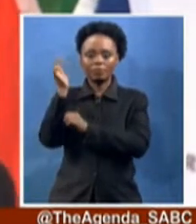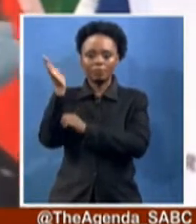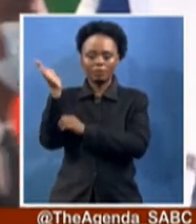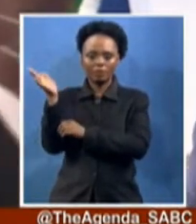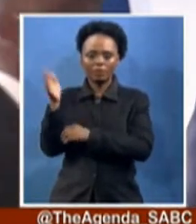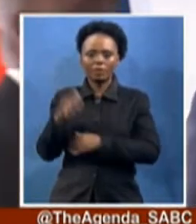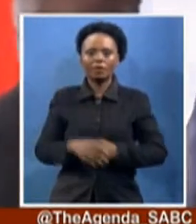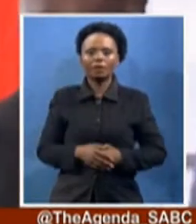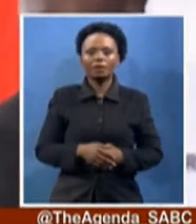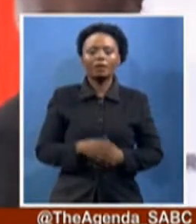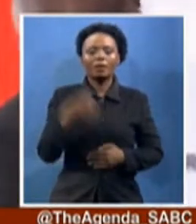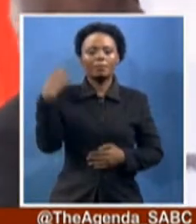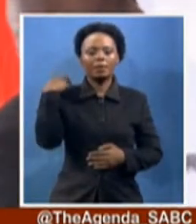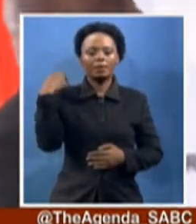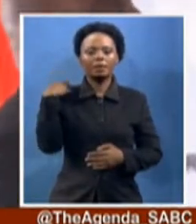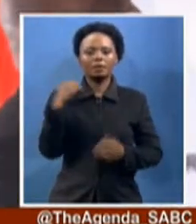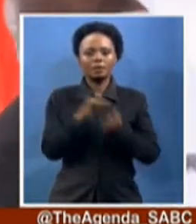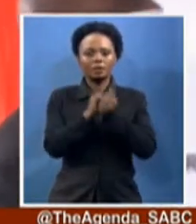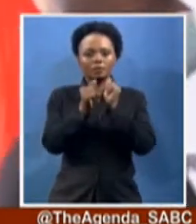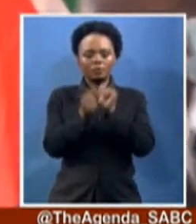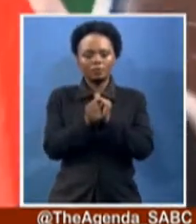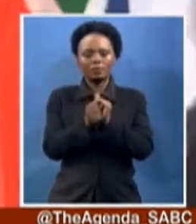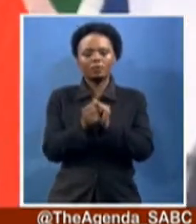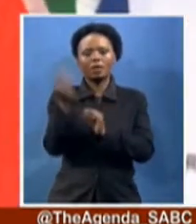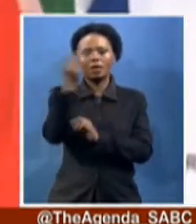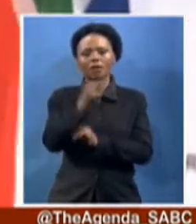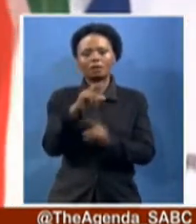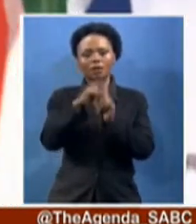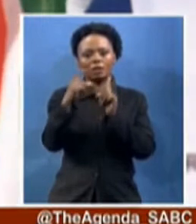Culture, Natim Tetwa, is beginning proceedings.